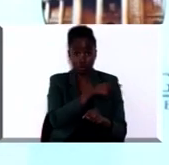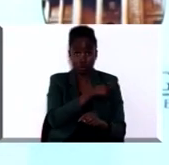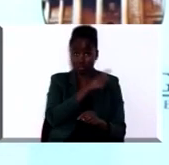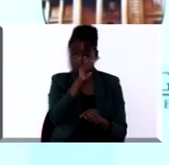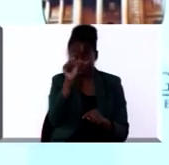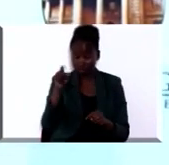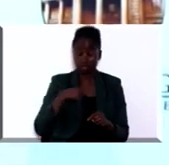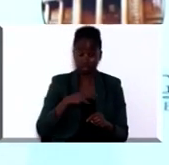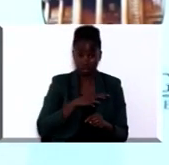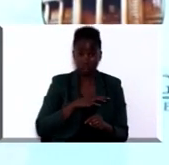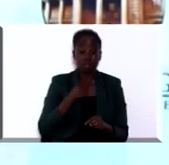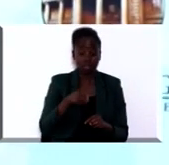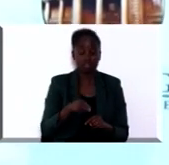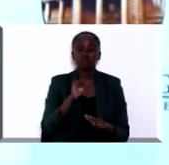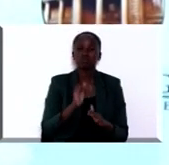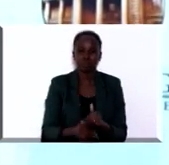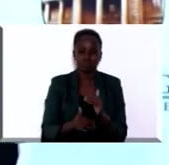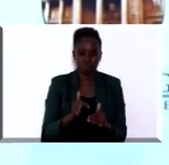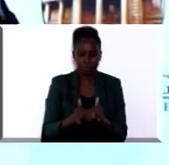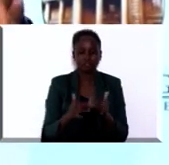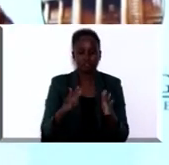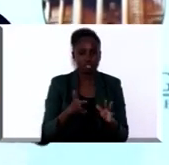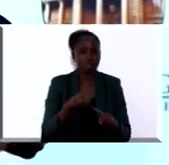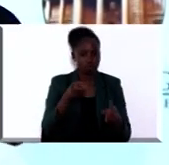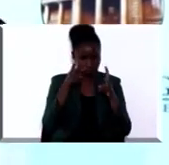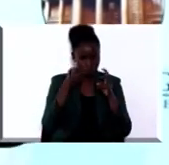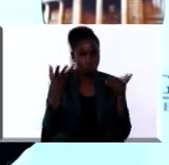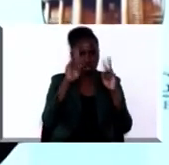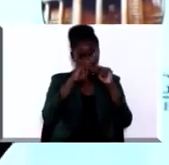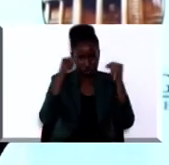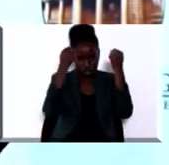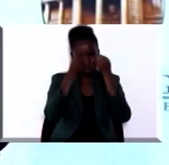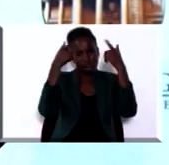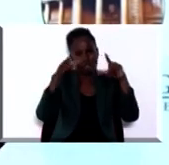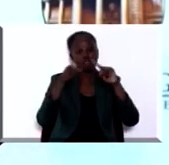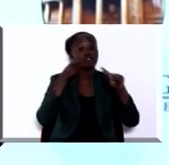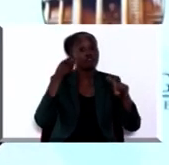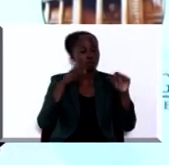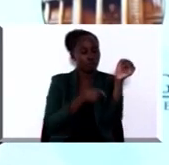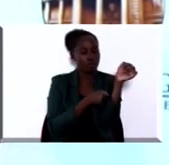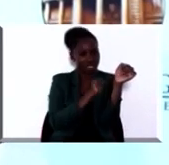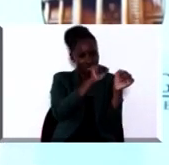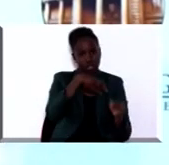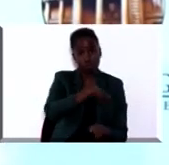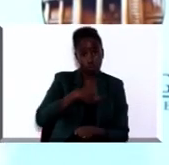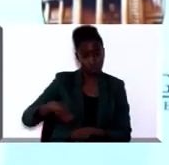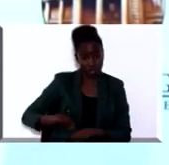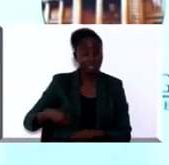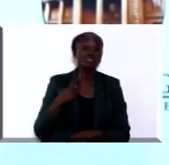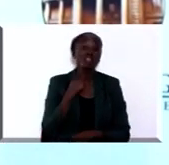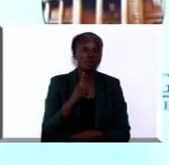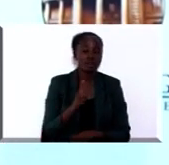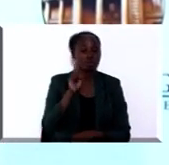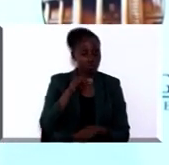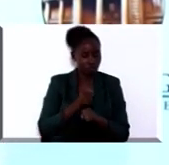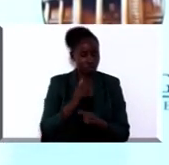this process is now being spearheaded at a national level by the Office of the President to ensure that this happens